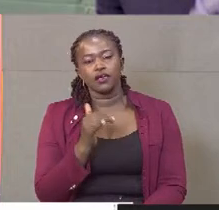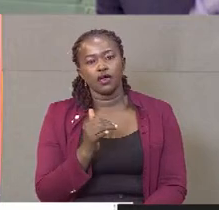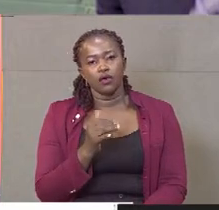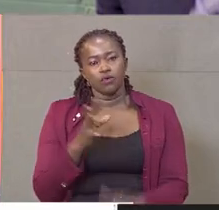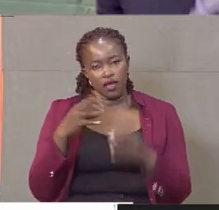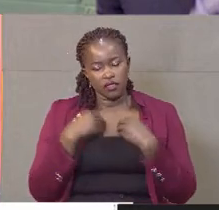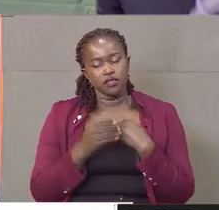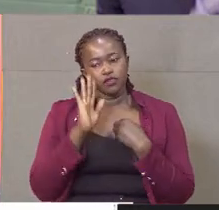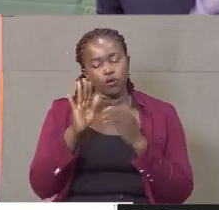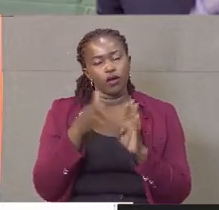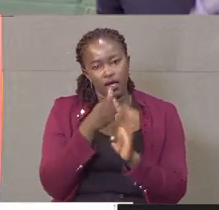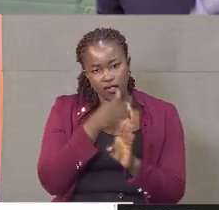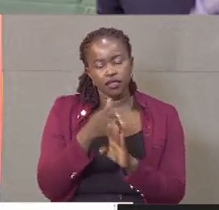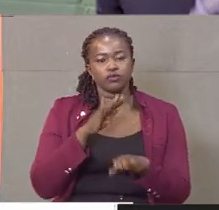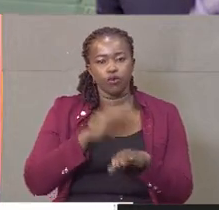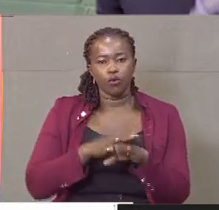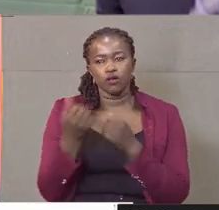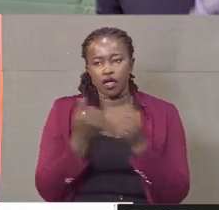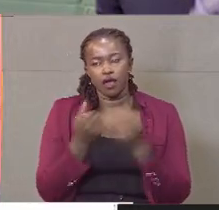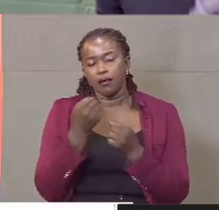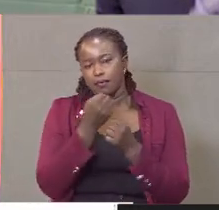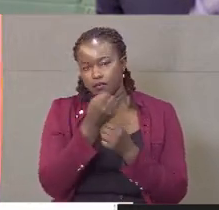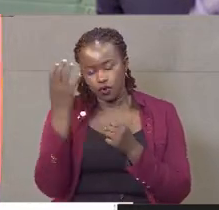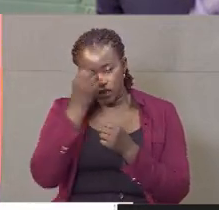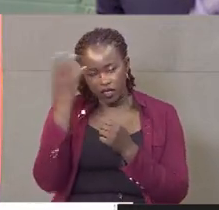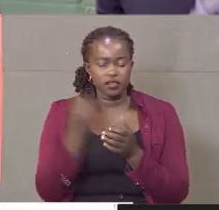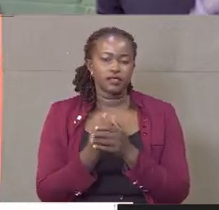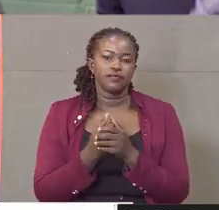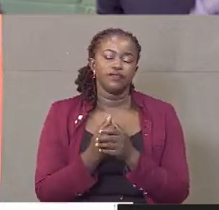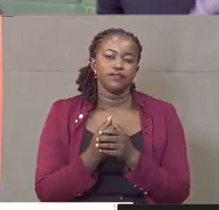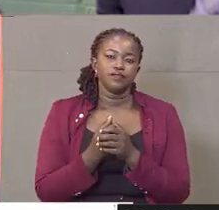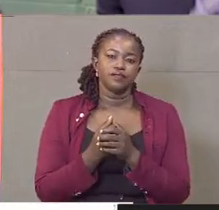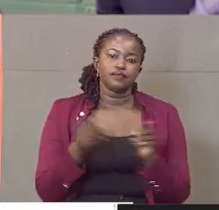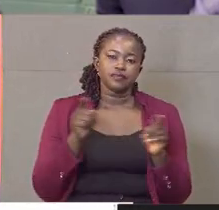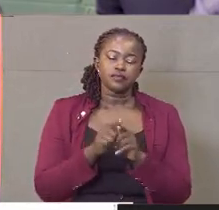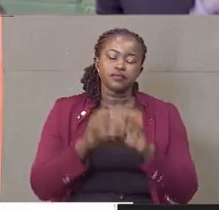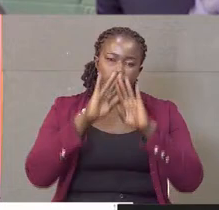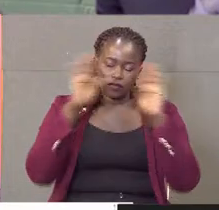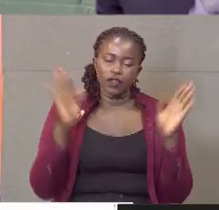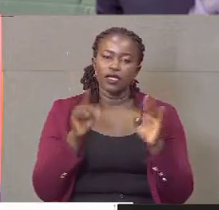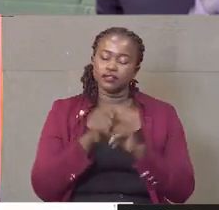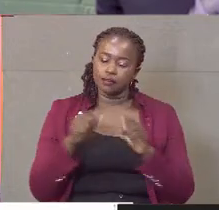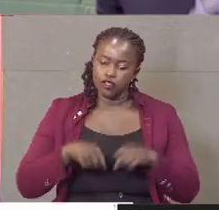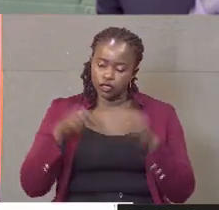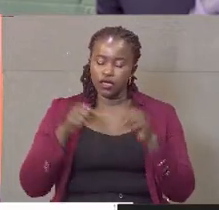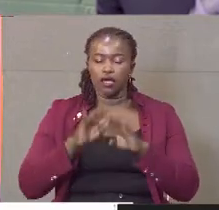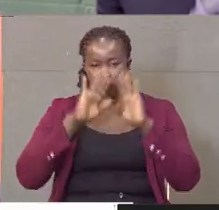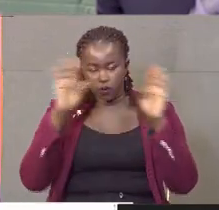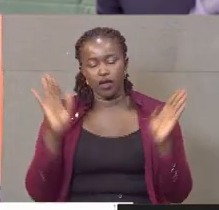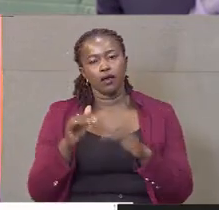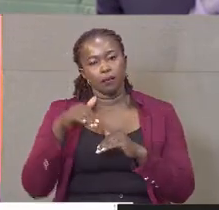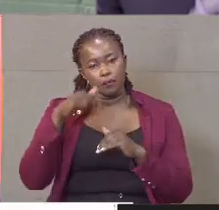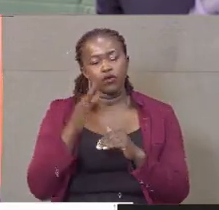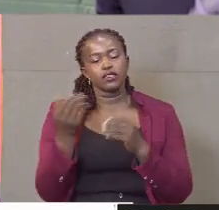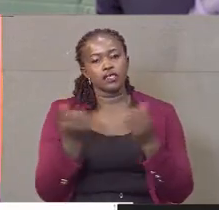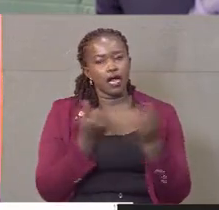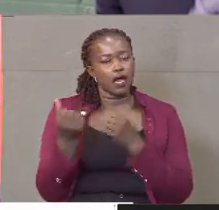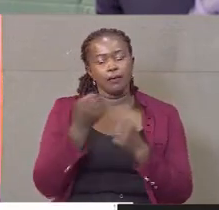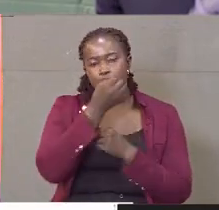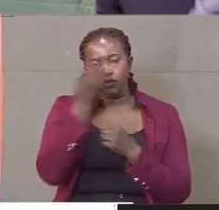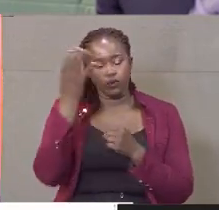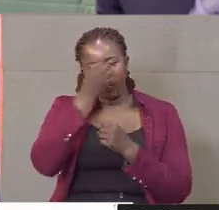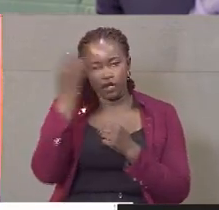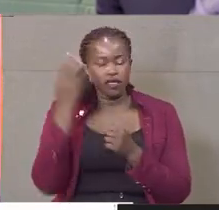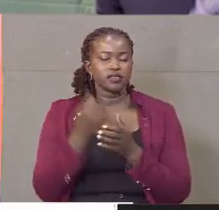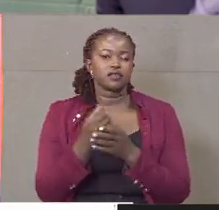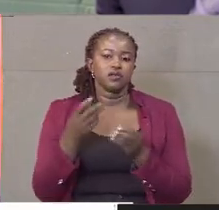the ambulances, that we consider the constituencies. And as you are aware, and the chair is aware, most of these ambulances